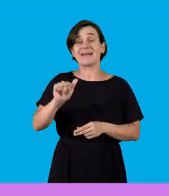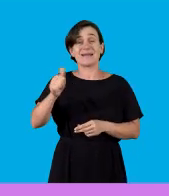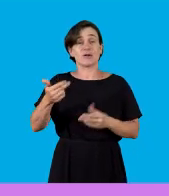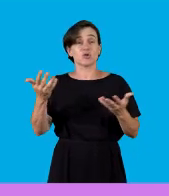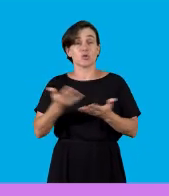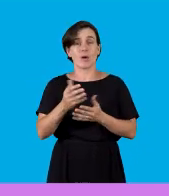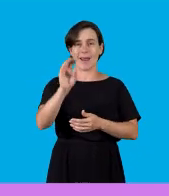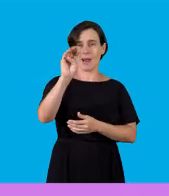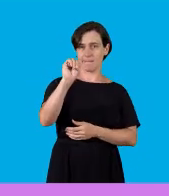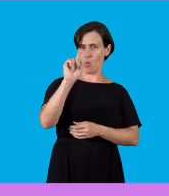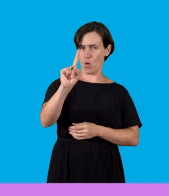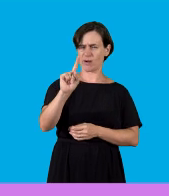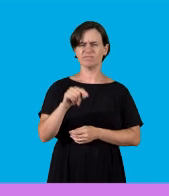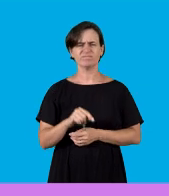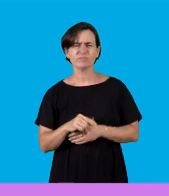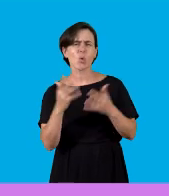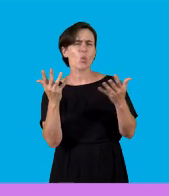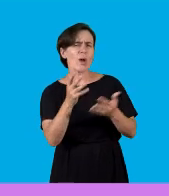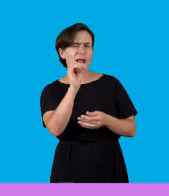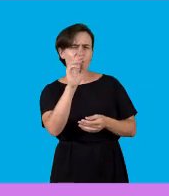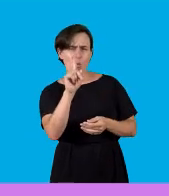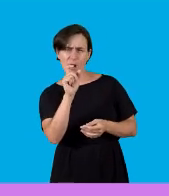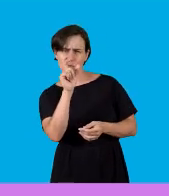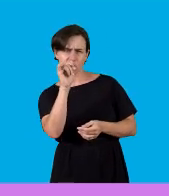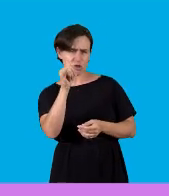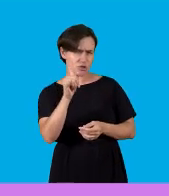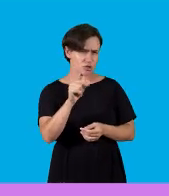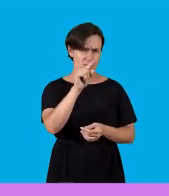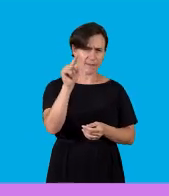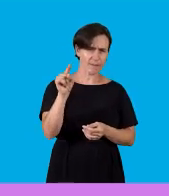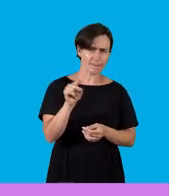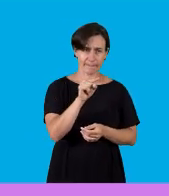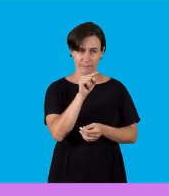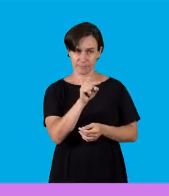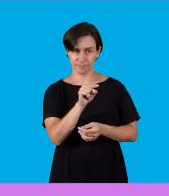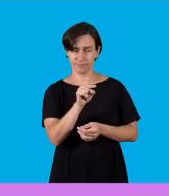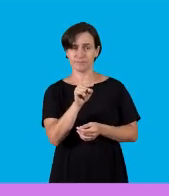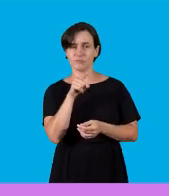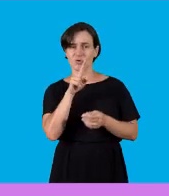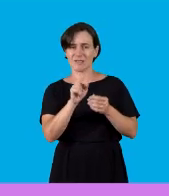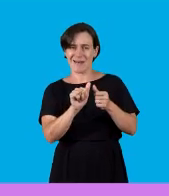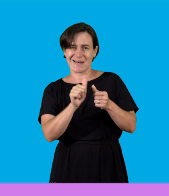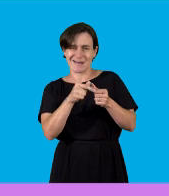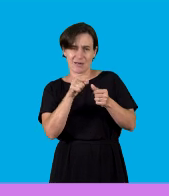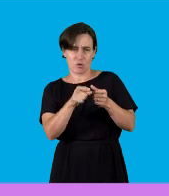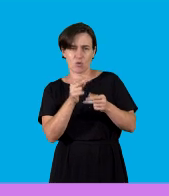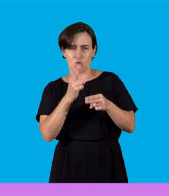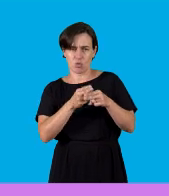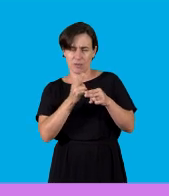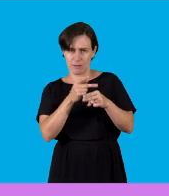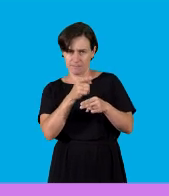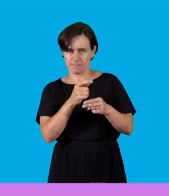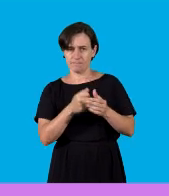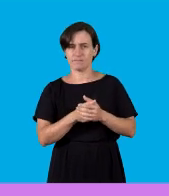to M1. So we check where is our M1. Here is M1 and here are the restrooms next to M1. So give